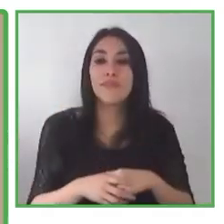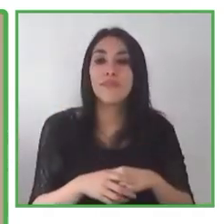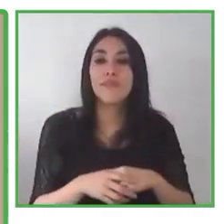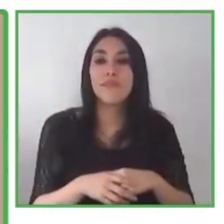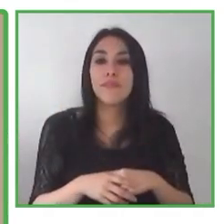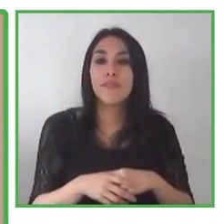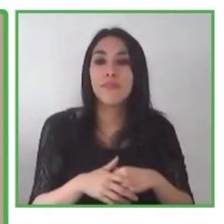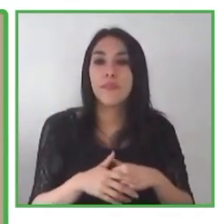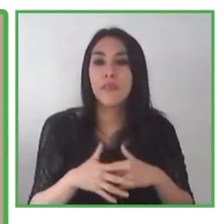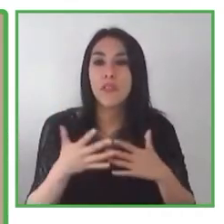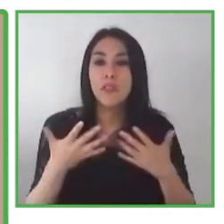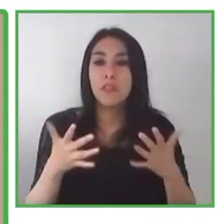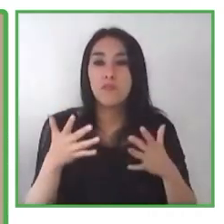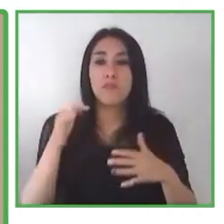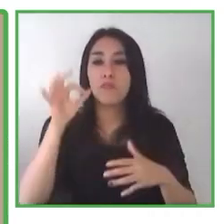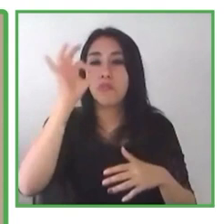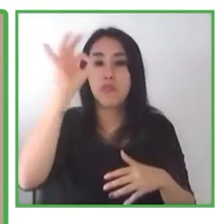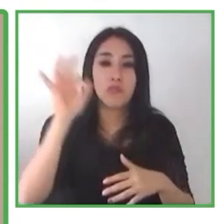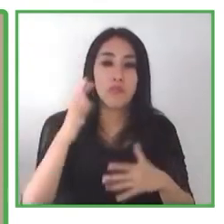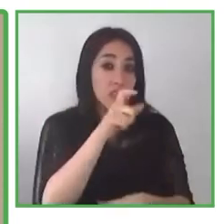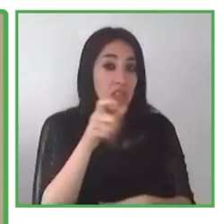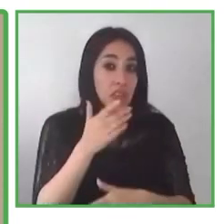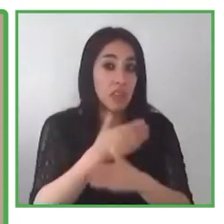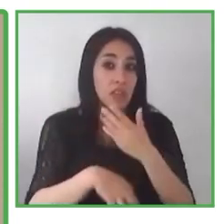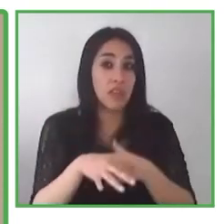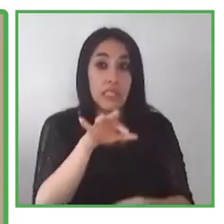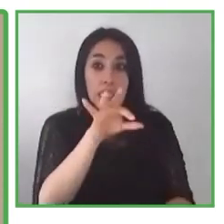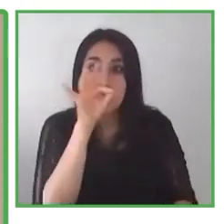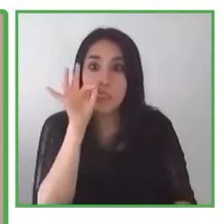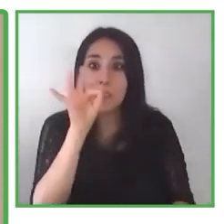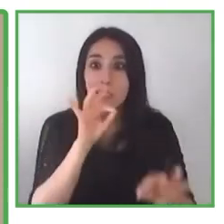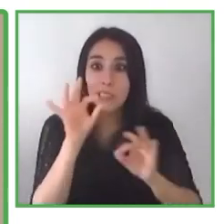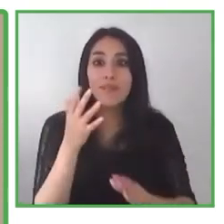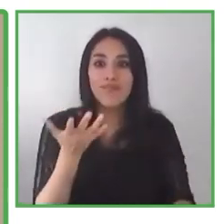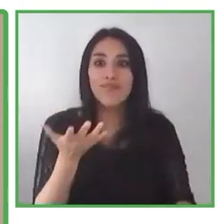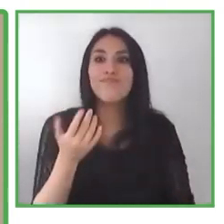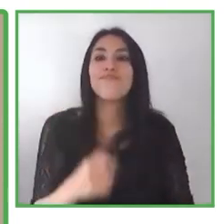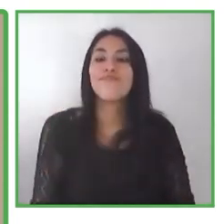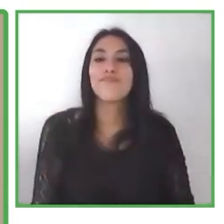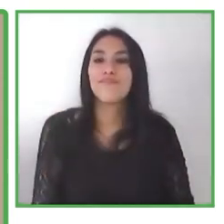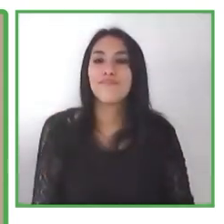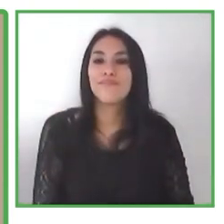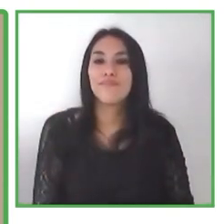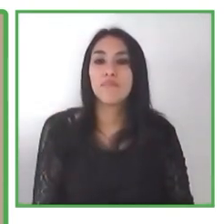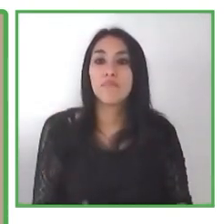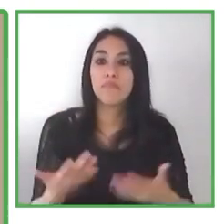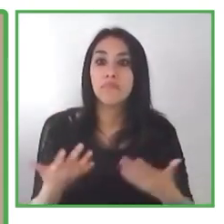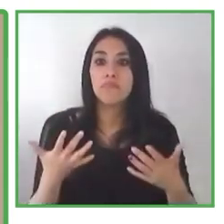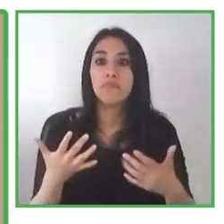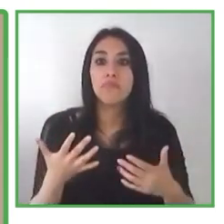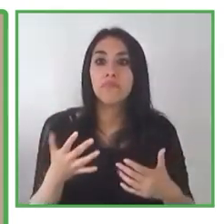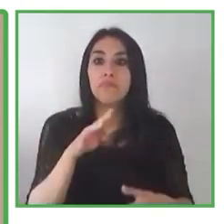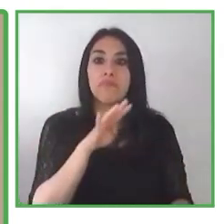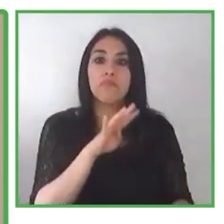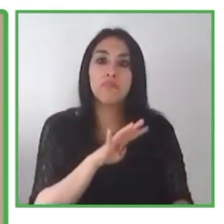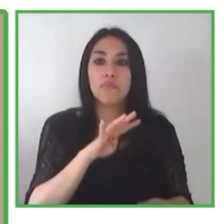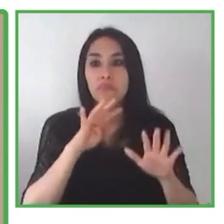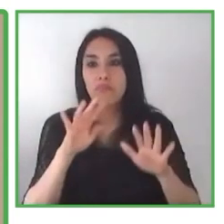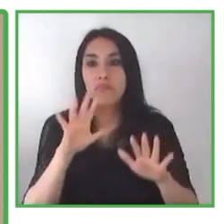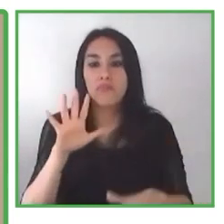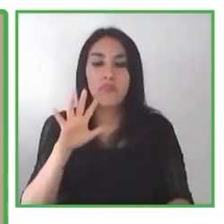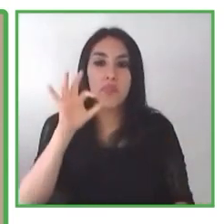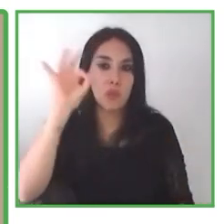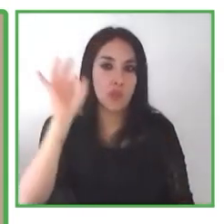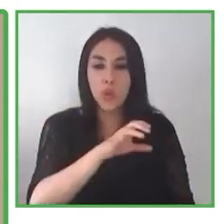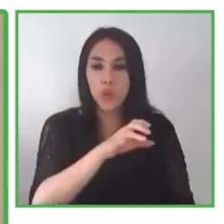for employers to hire a certain percentage of people with disabilities. And this has been adopted for at least